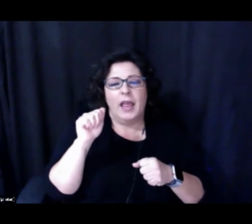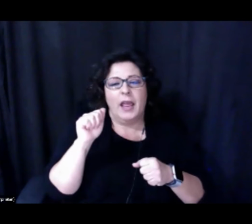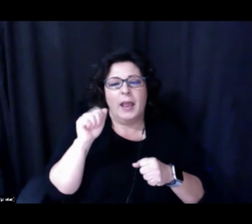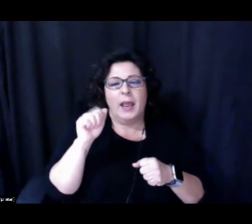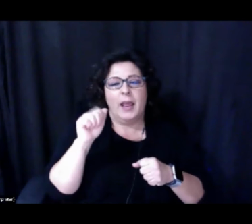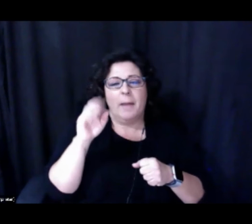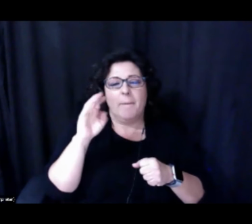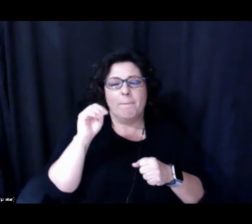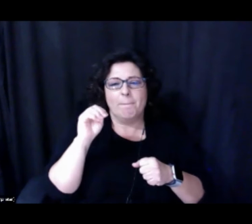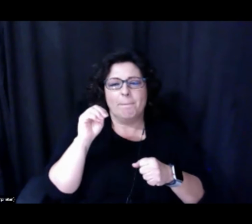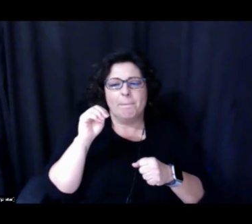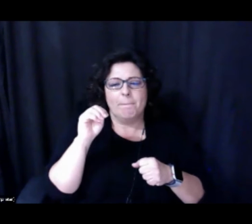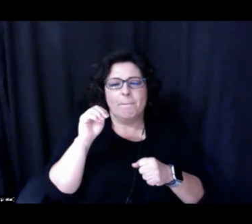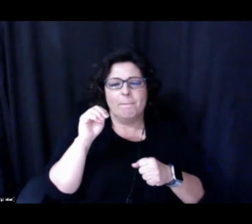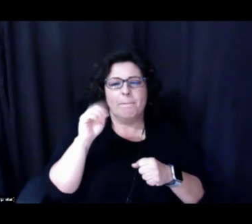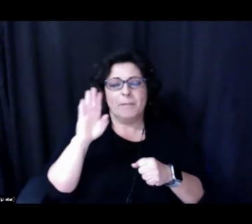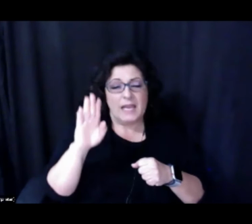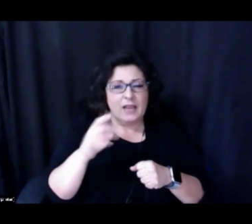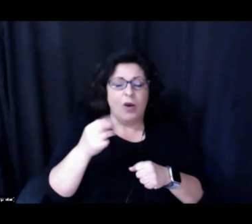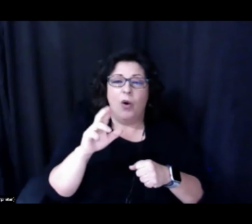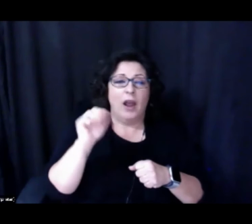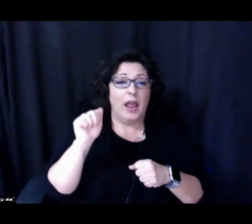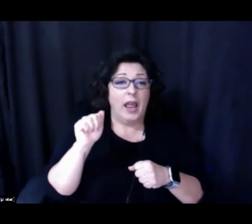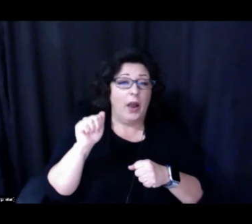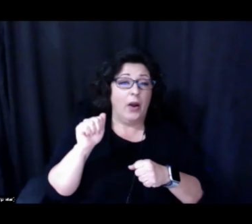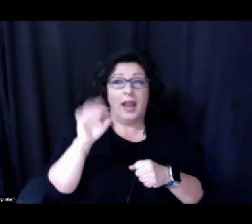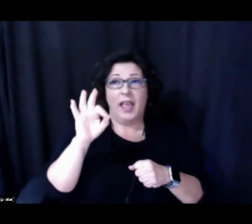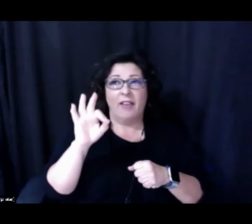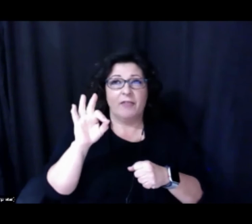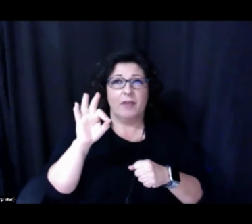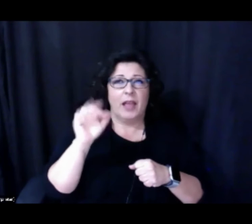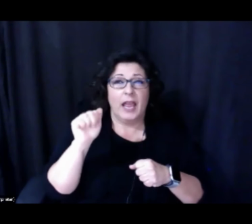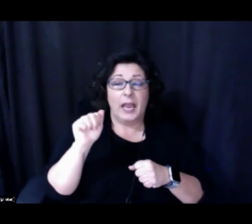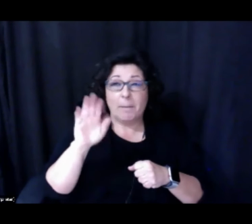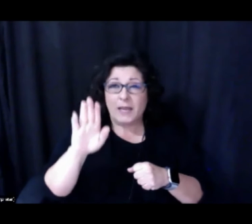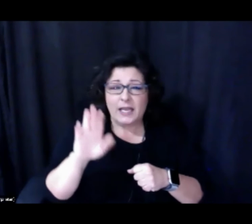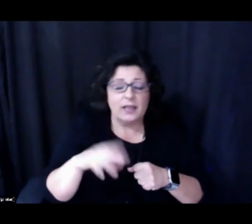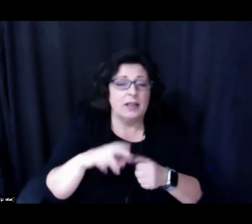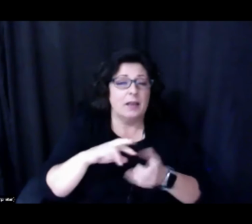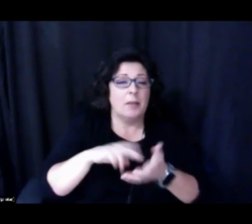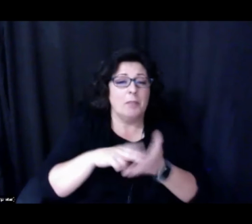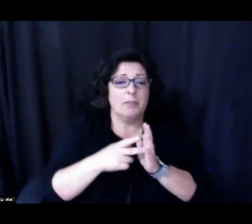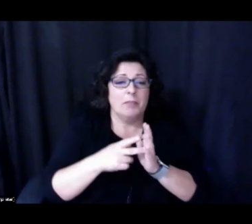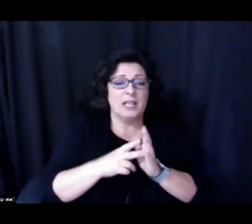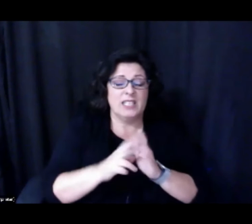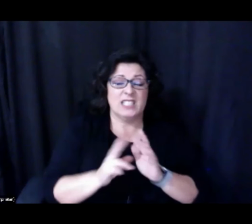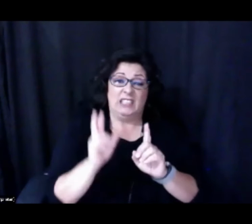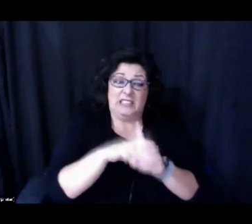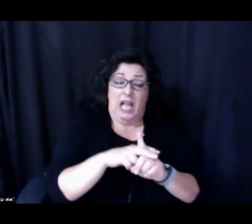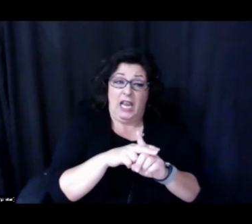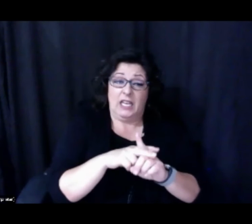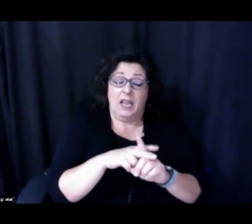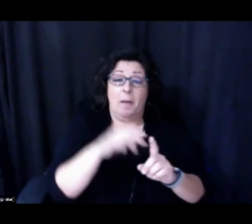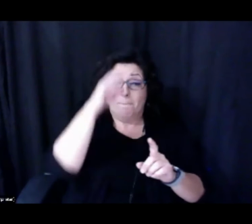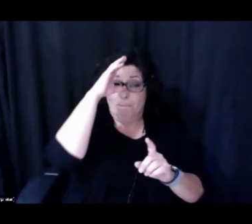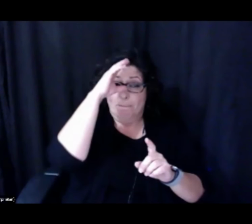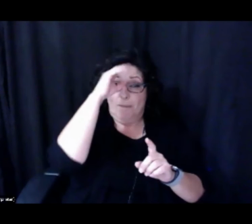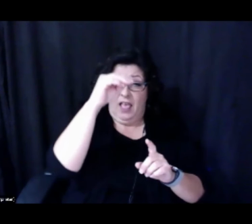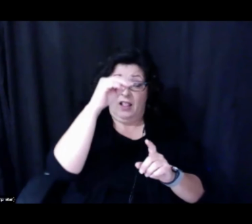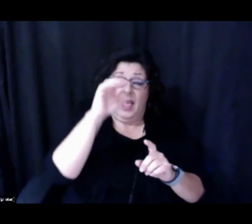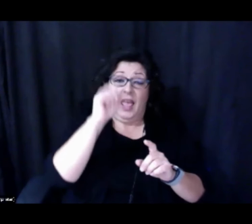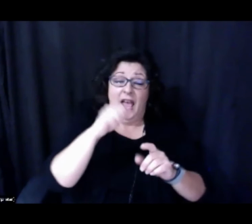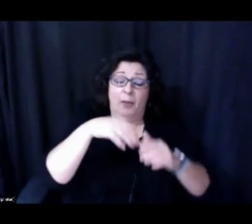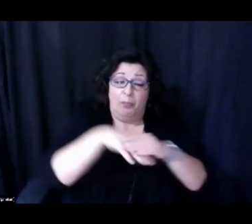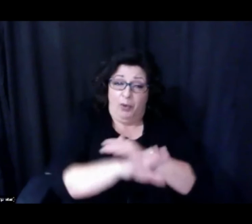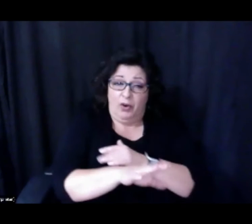So AMAB or AFAB. That just means assigned male at birth. And assigned female